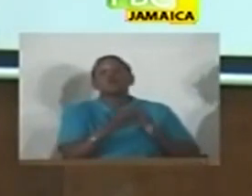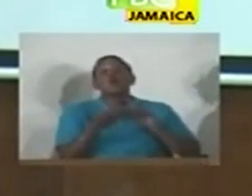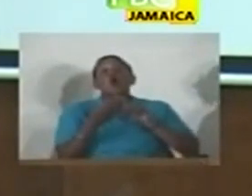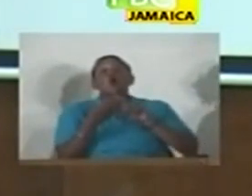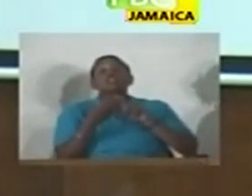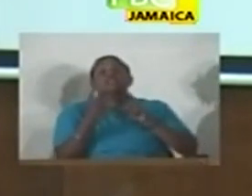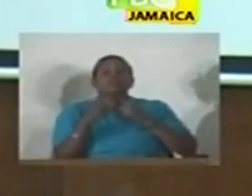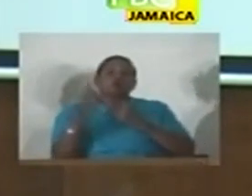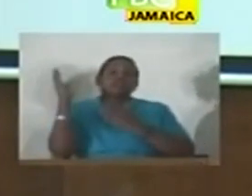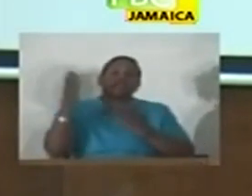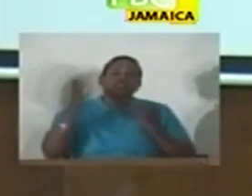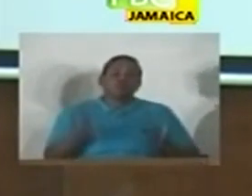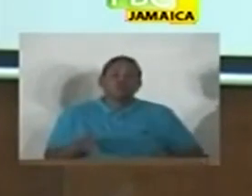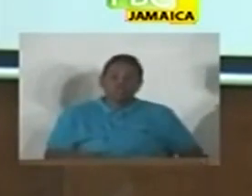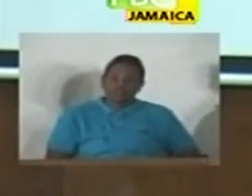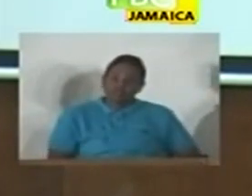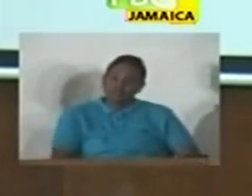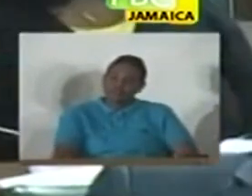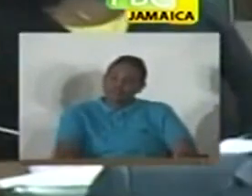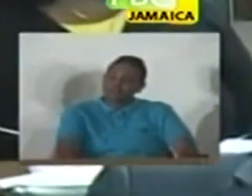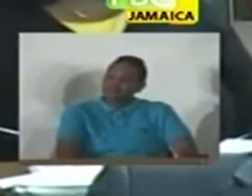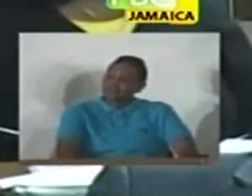and exporters.